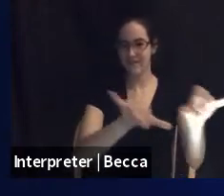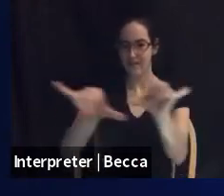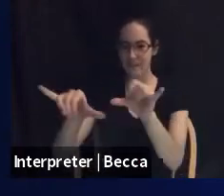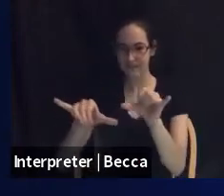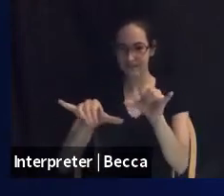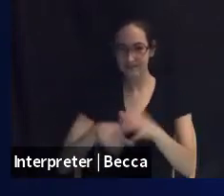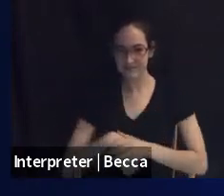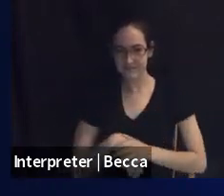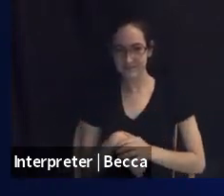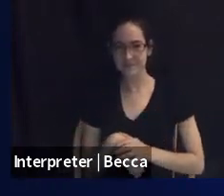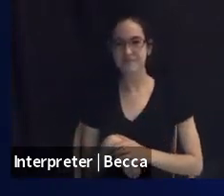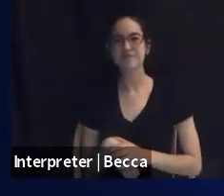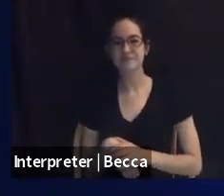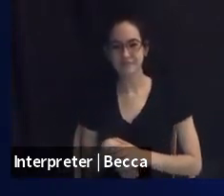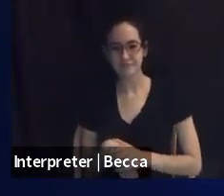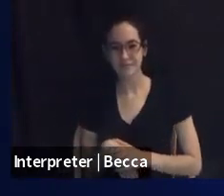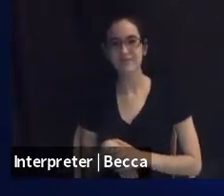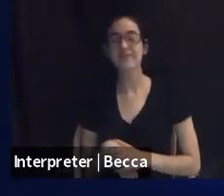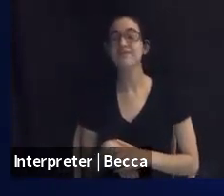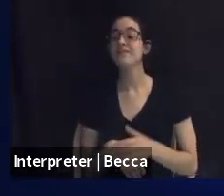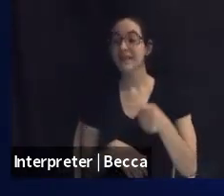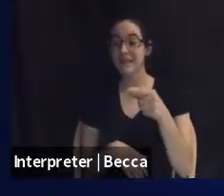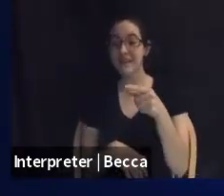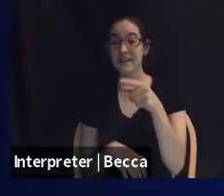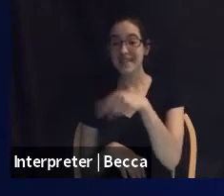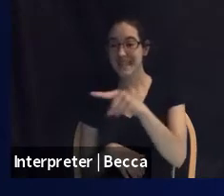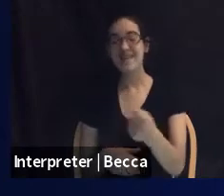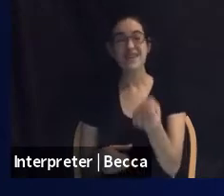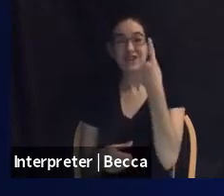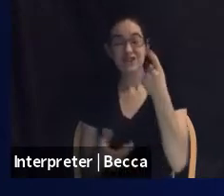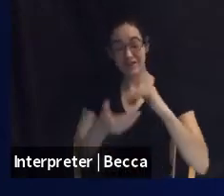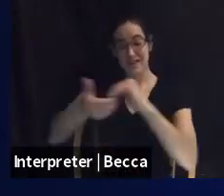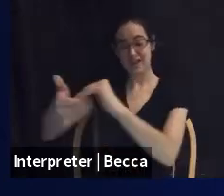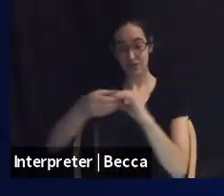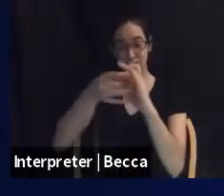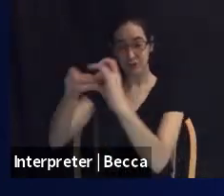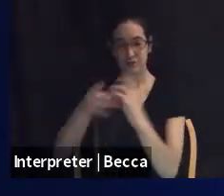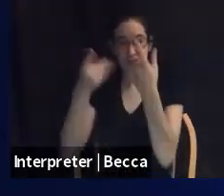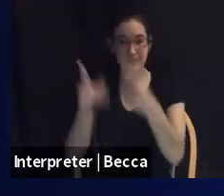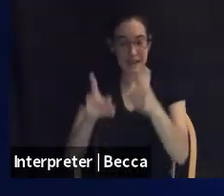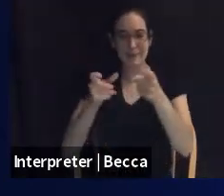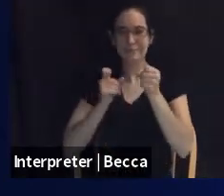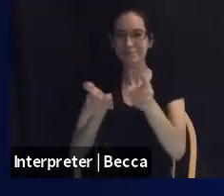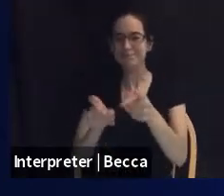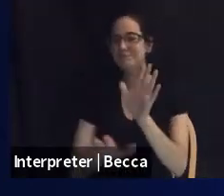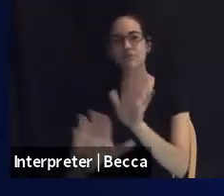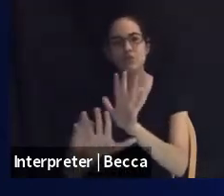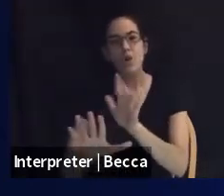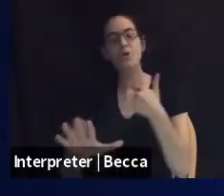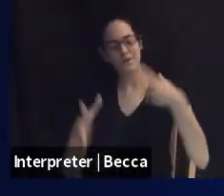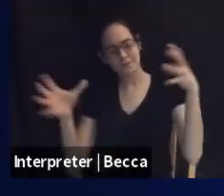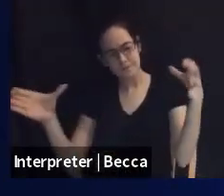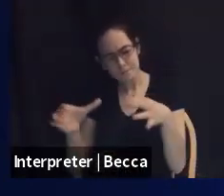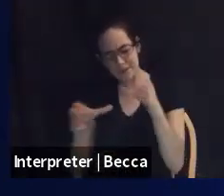to have things in common. They understood that unity did not come naturally. It came with a series of meeting in the